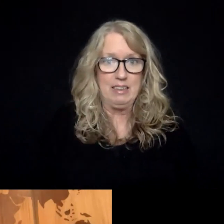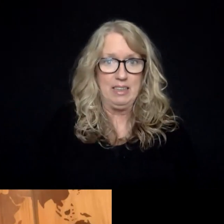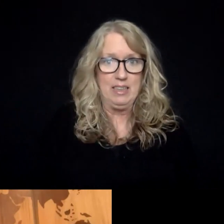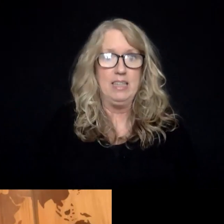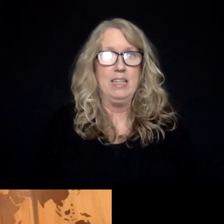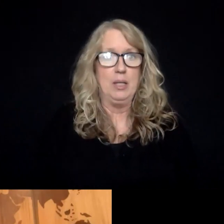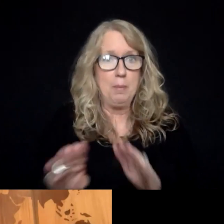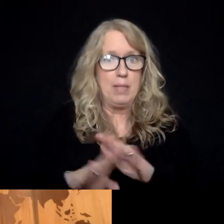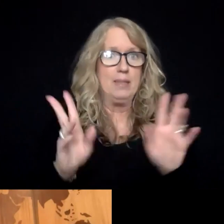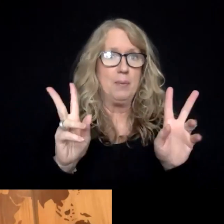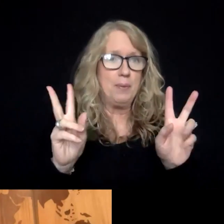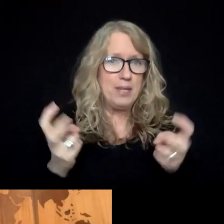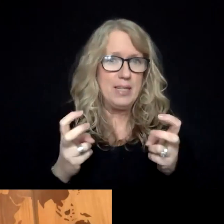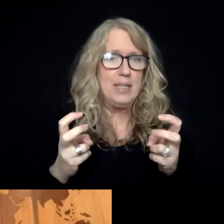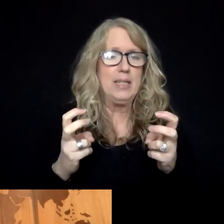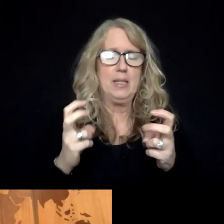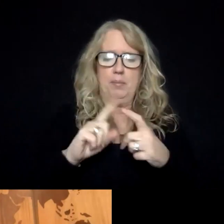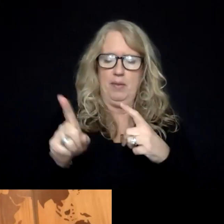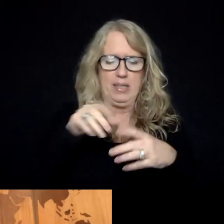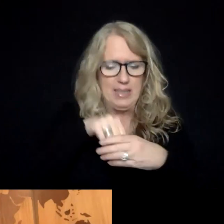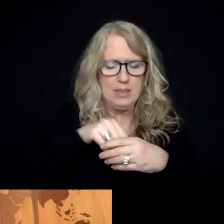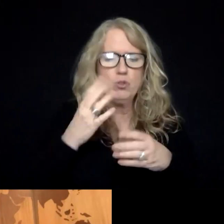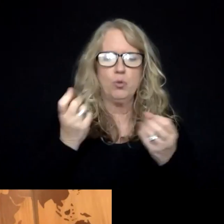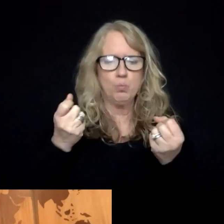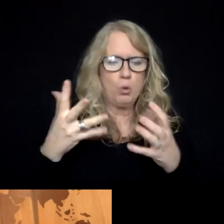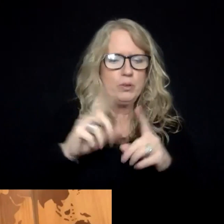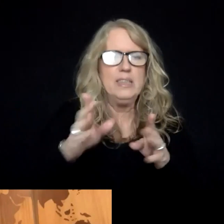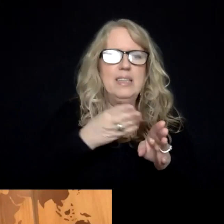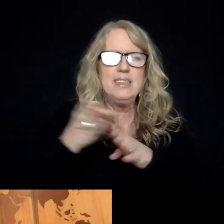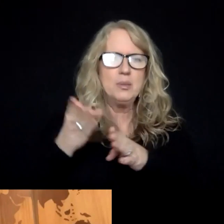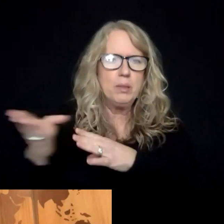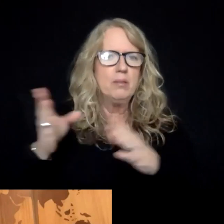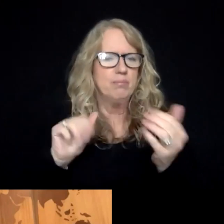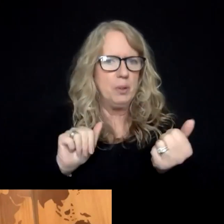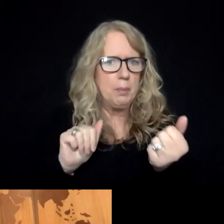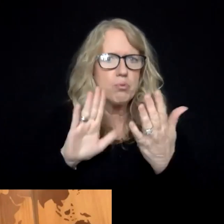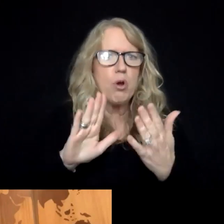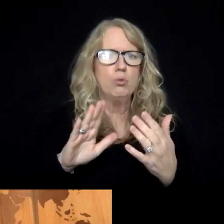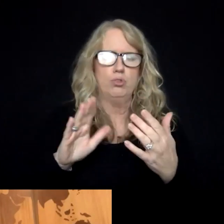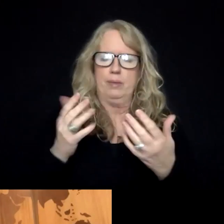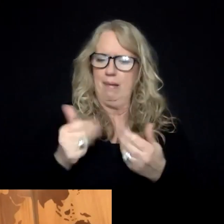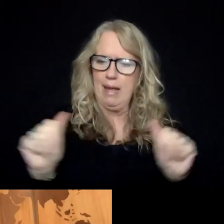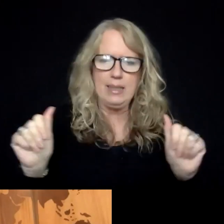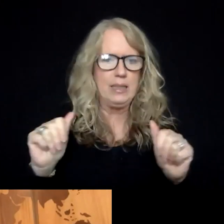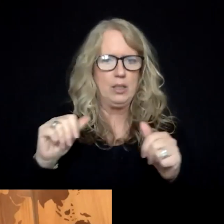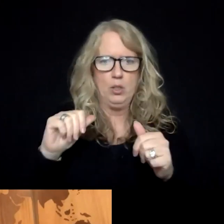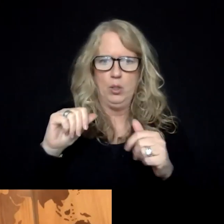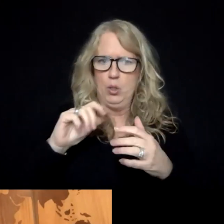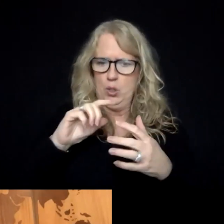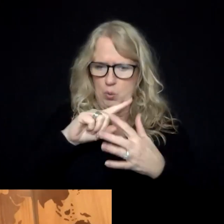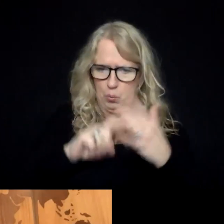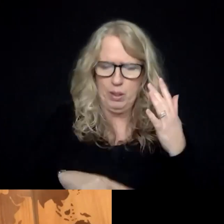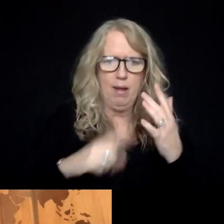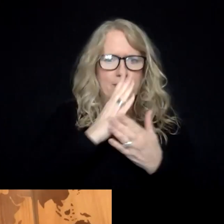basic theme: take interdisciplinary approaches, take multidisciplinary approaches. Any single one is going to trap you with